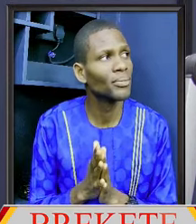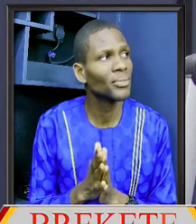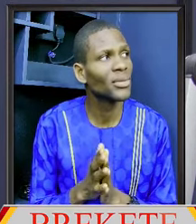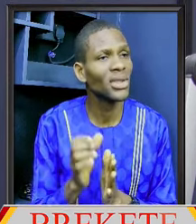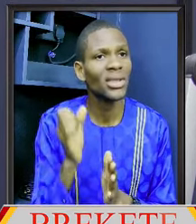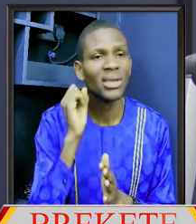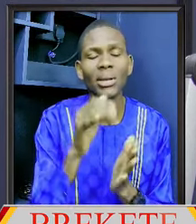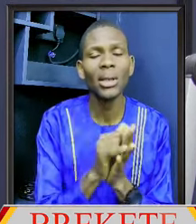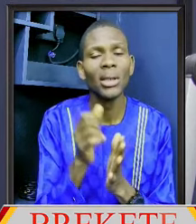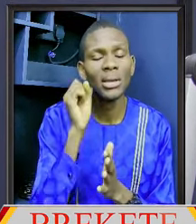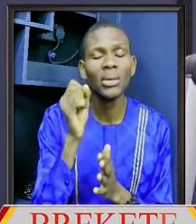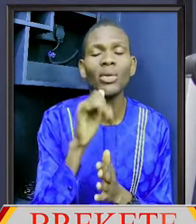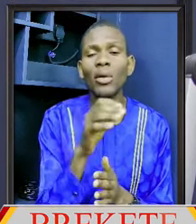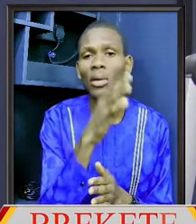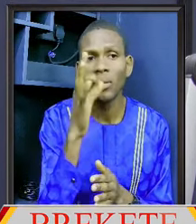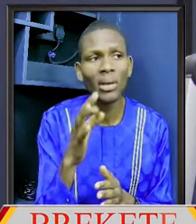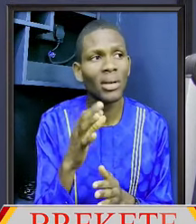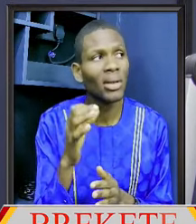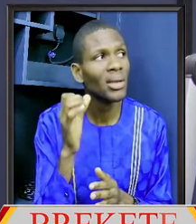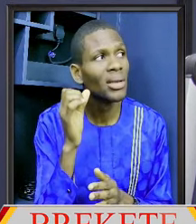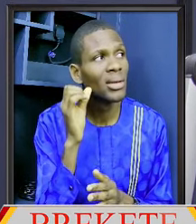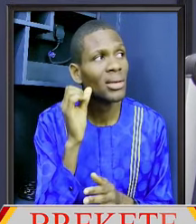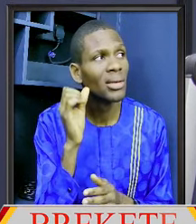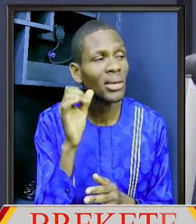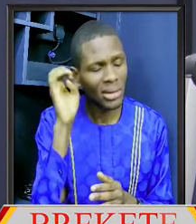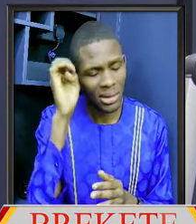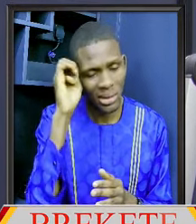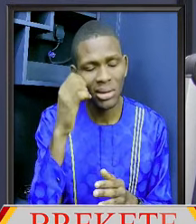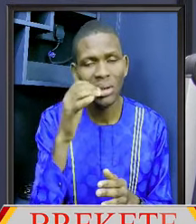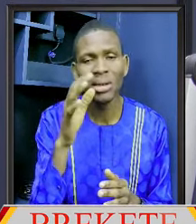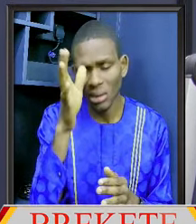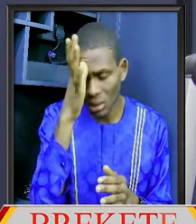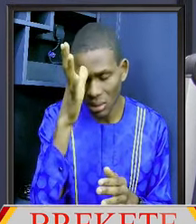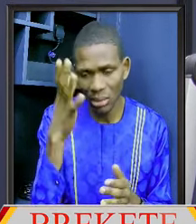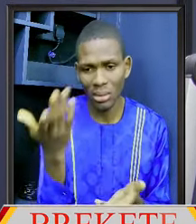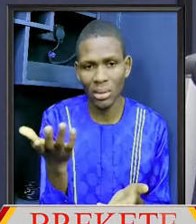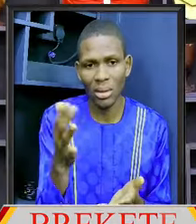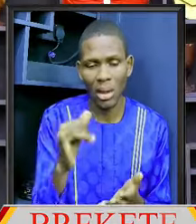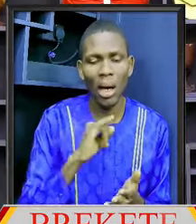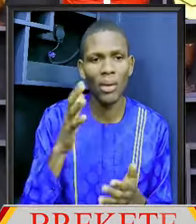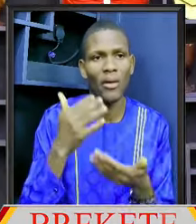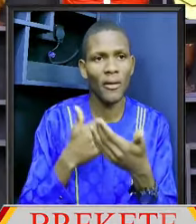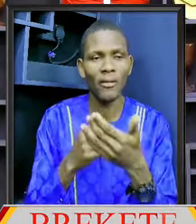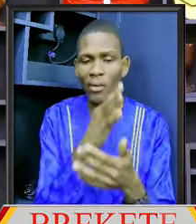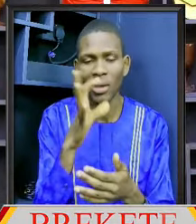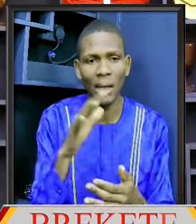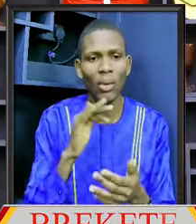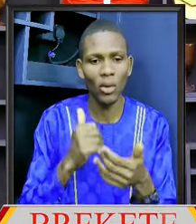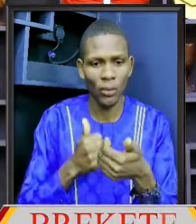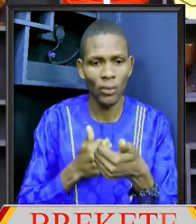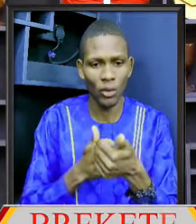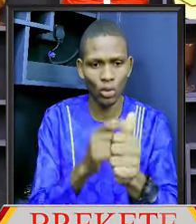she no go fast. She said, Daddy, he said, I'm fasting, and I'm coming with you to the office.